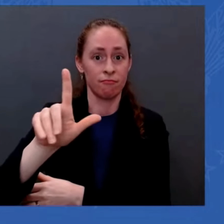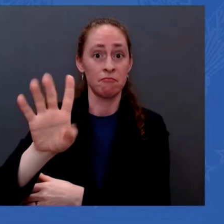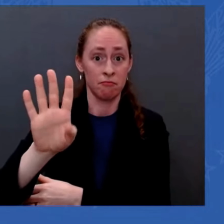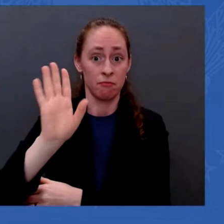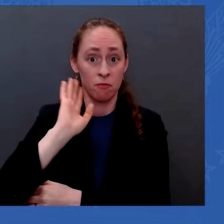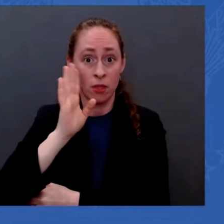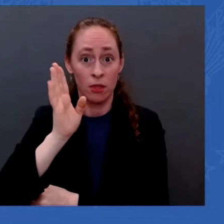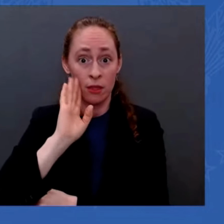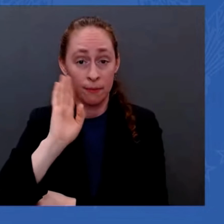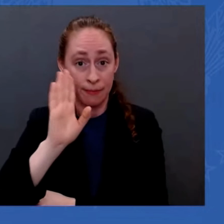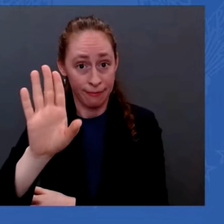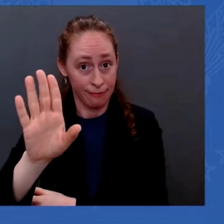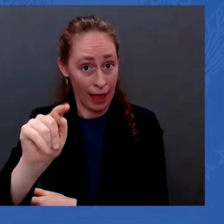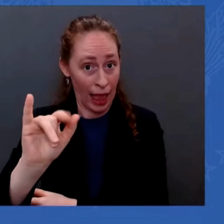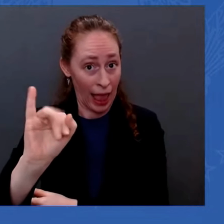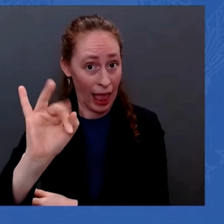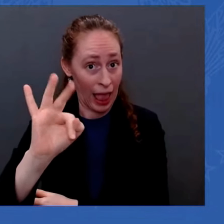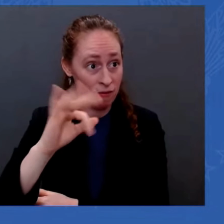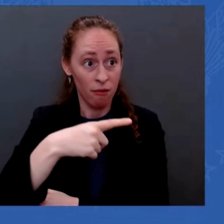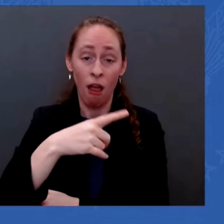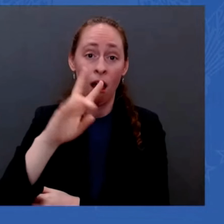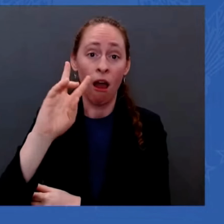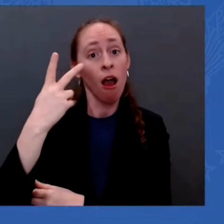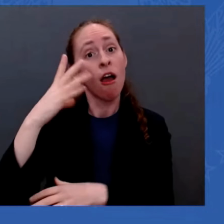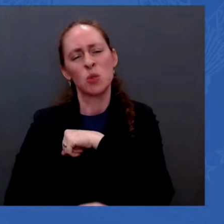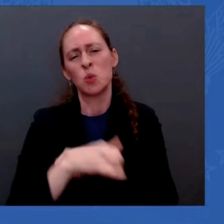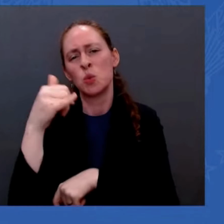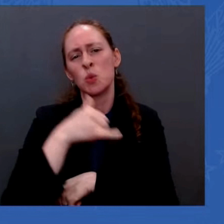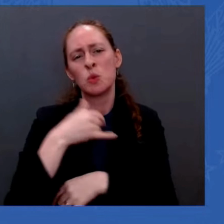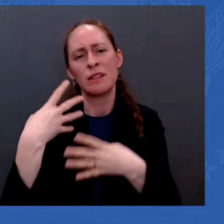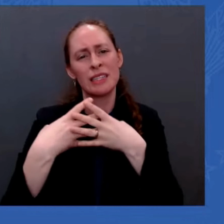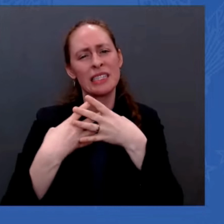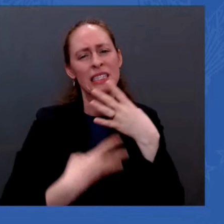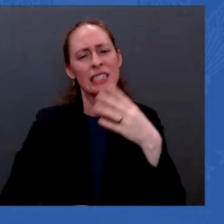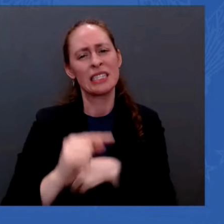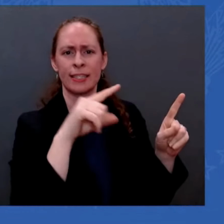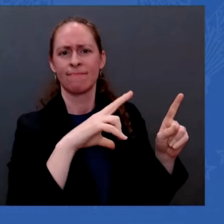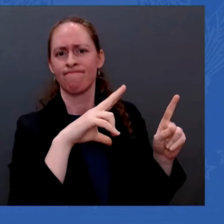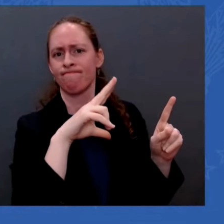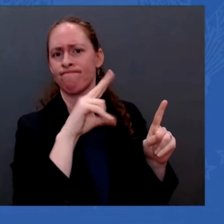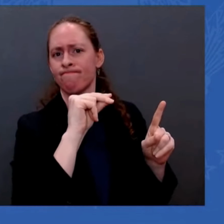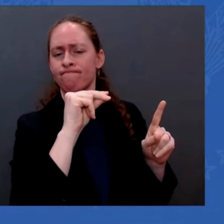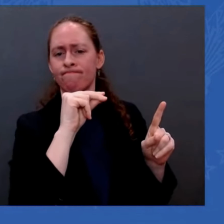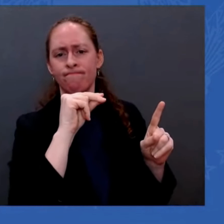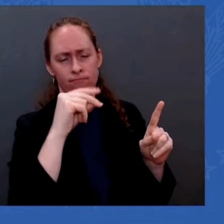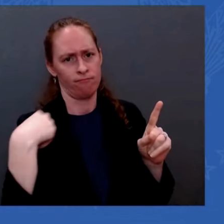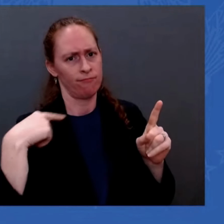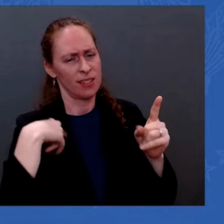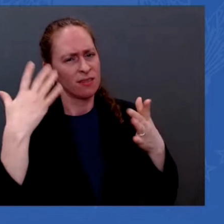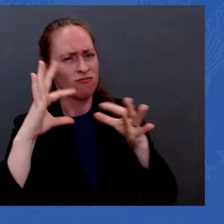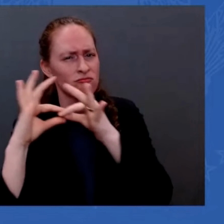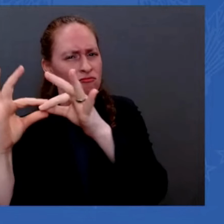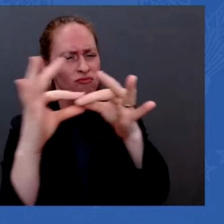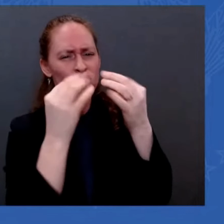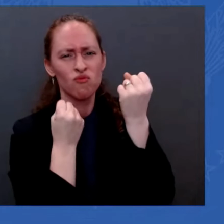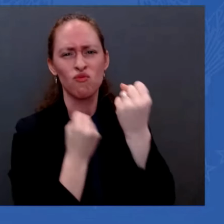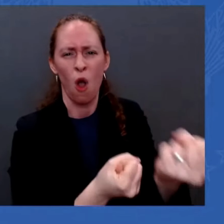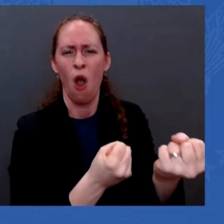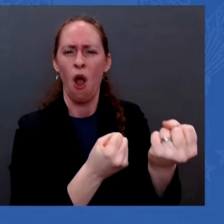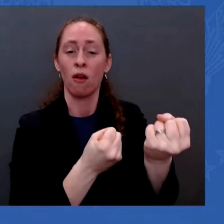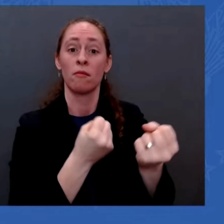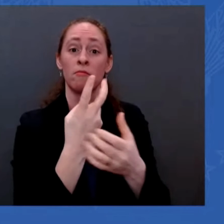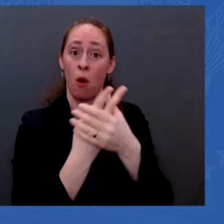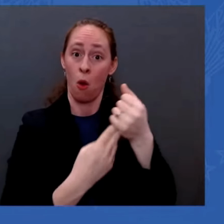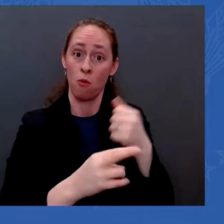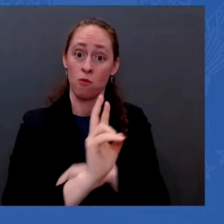diplomacy. They will have chosen war. You know, Russia has a choice between war and all